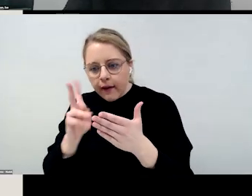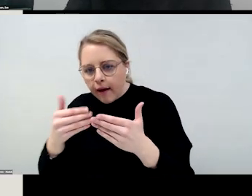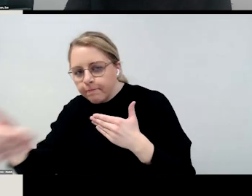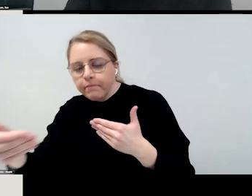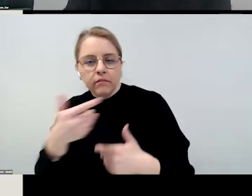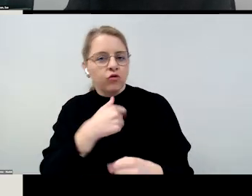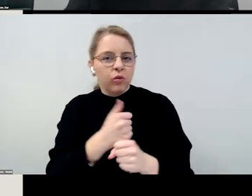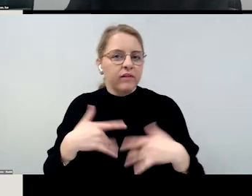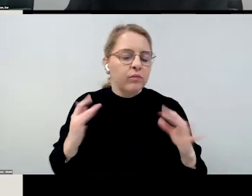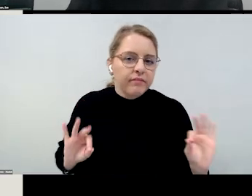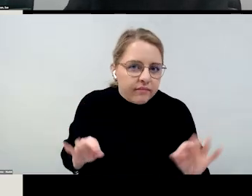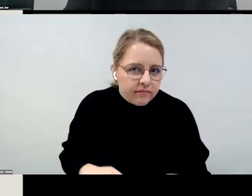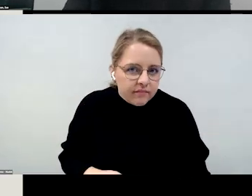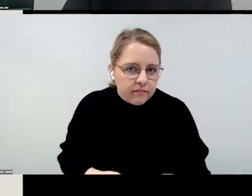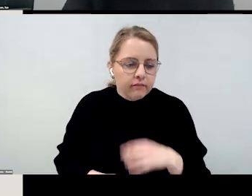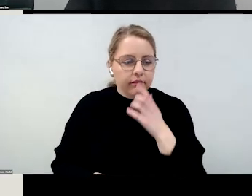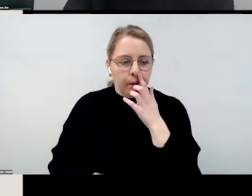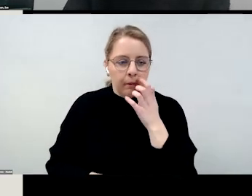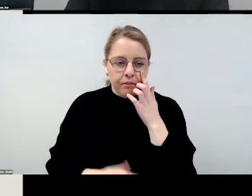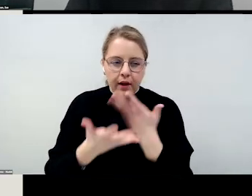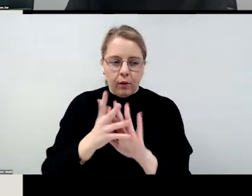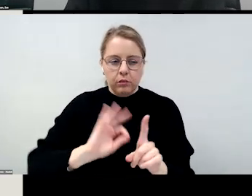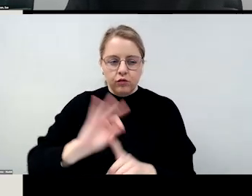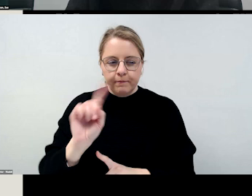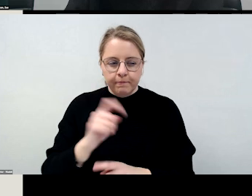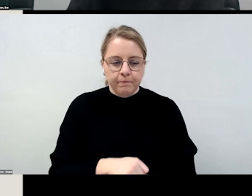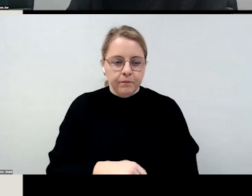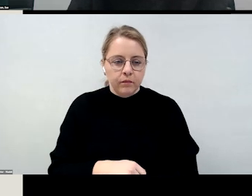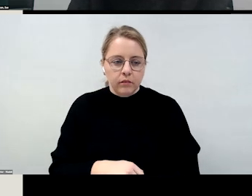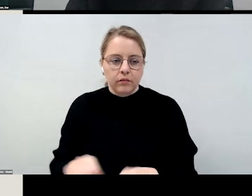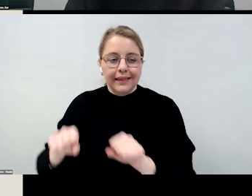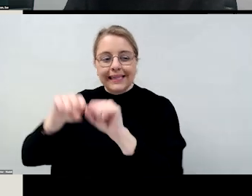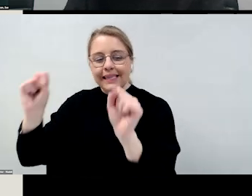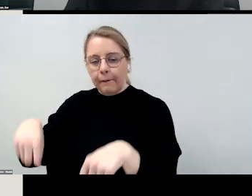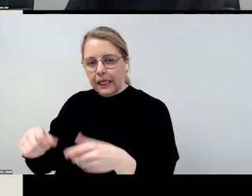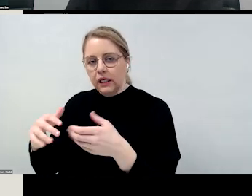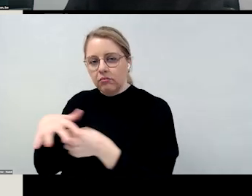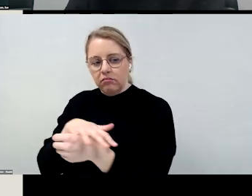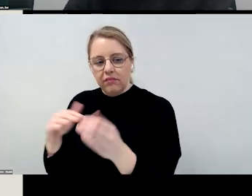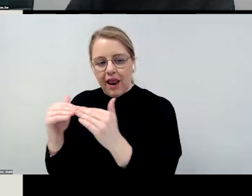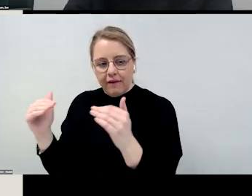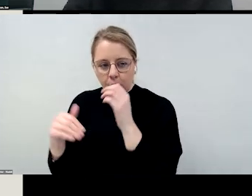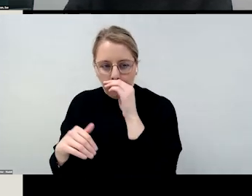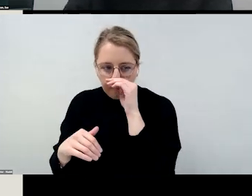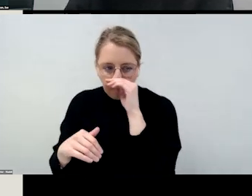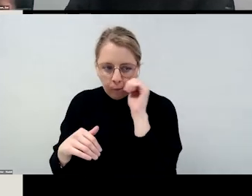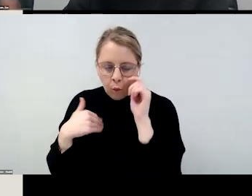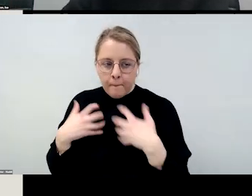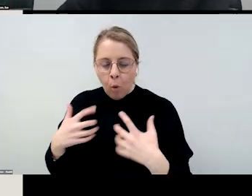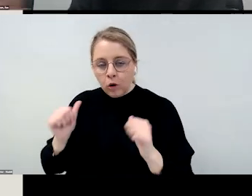So what can we do to improve this? Well, at the systemic and sector level, we'd like to see better training and education for healthcare